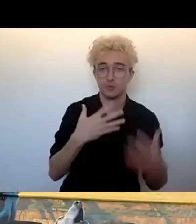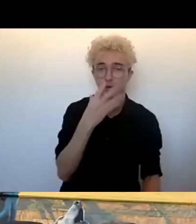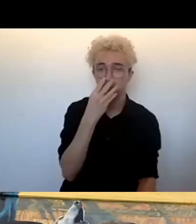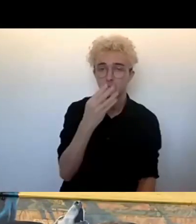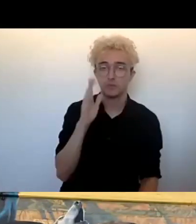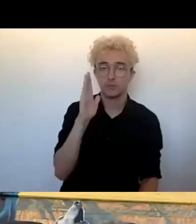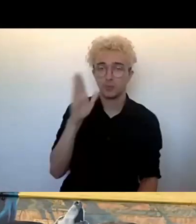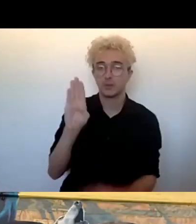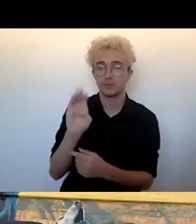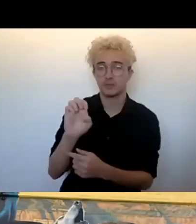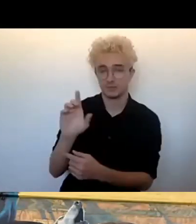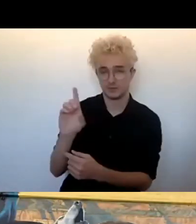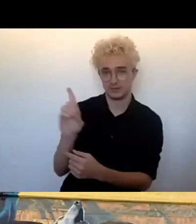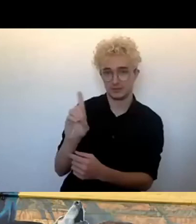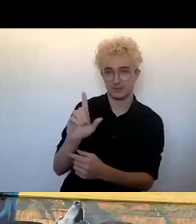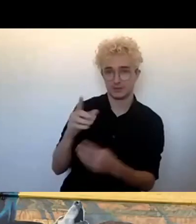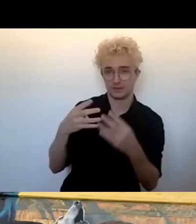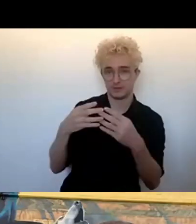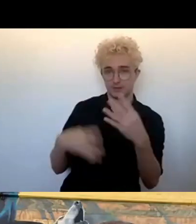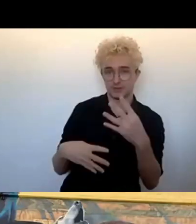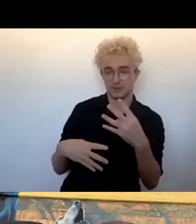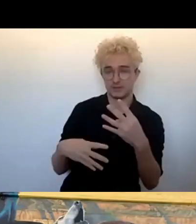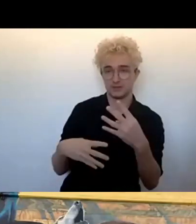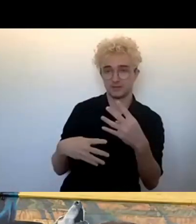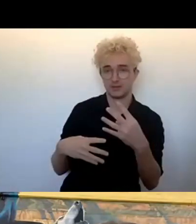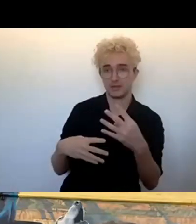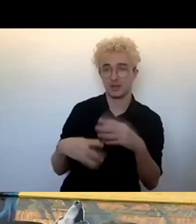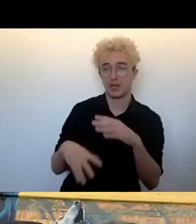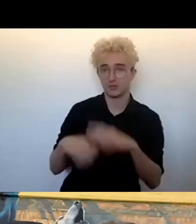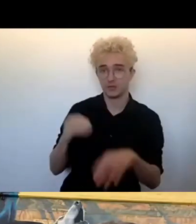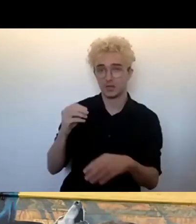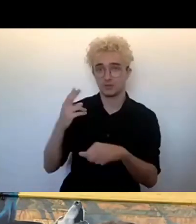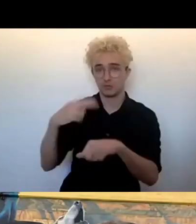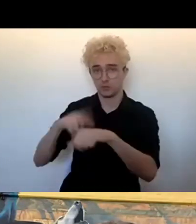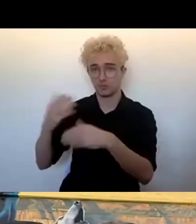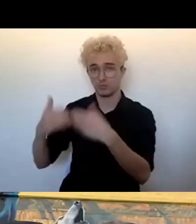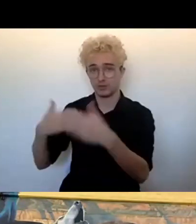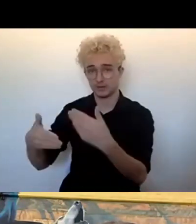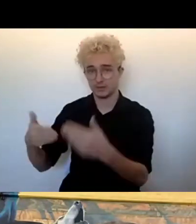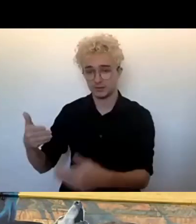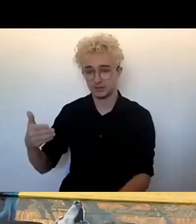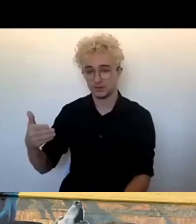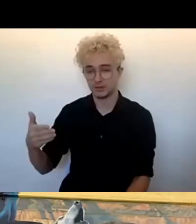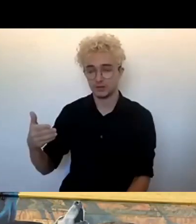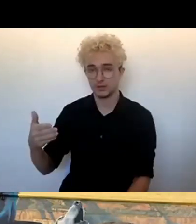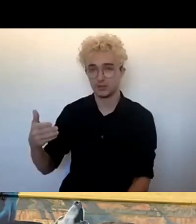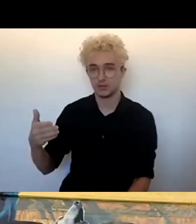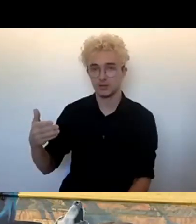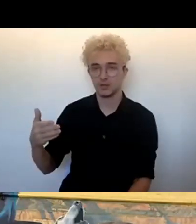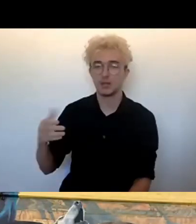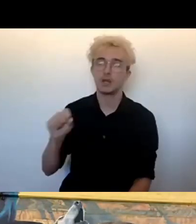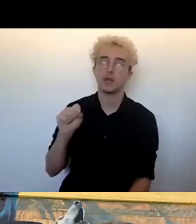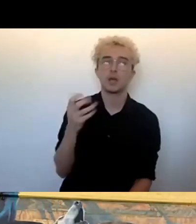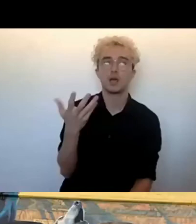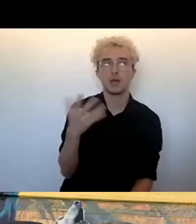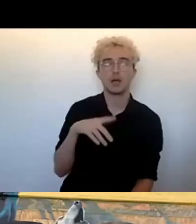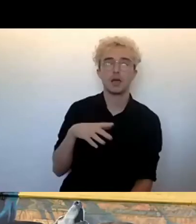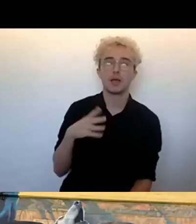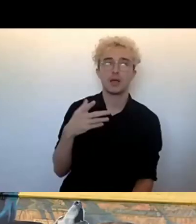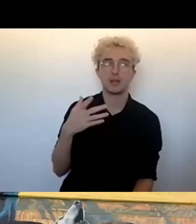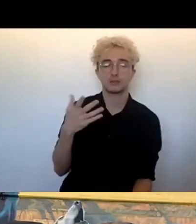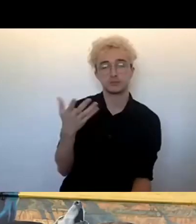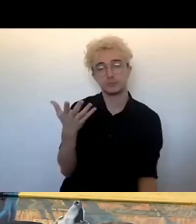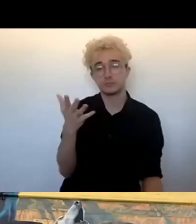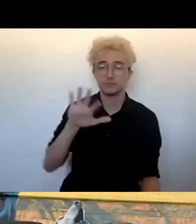normal ESA processes? Yeah, I think, while this is speculative, we have